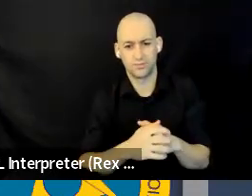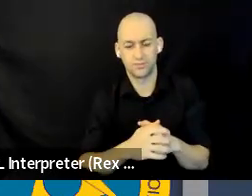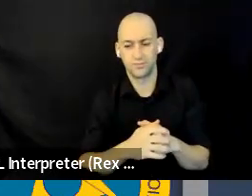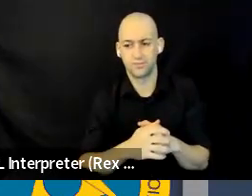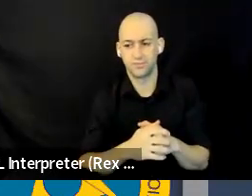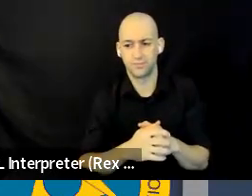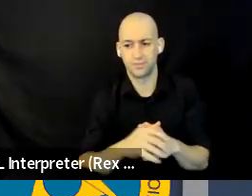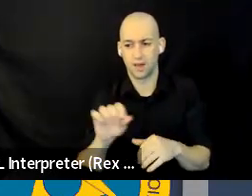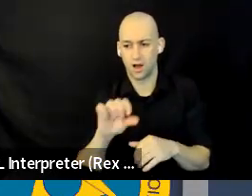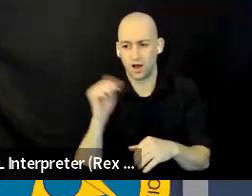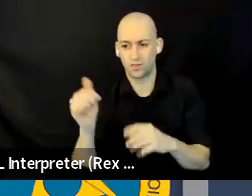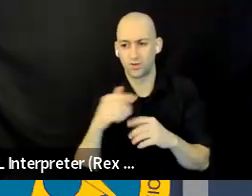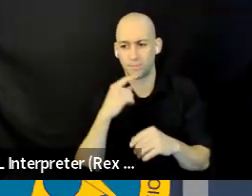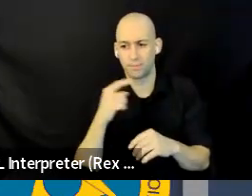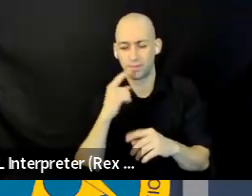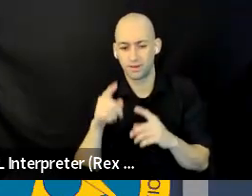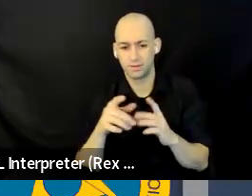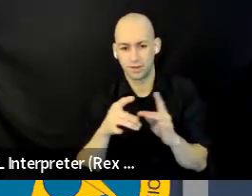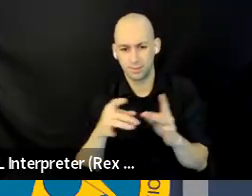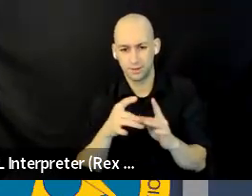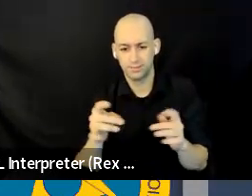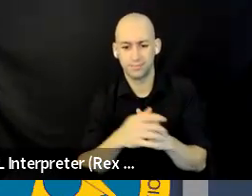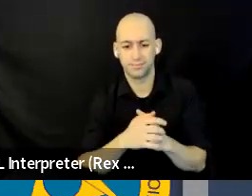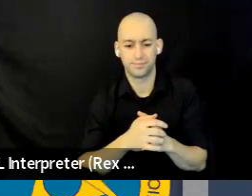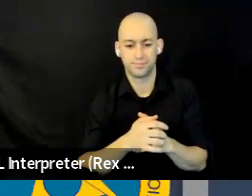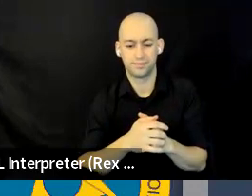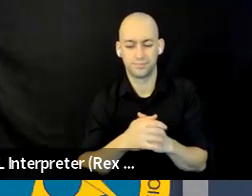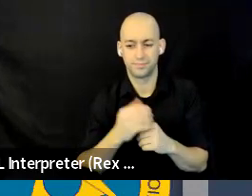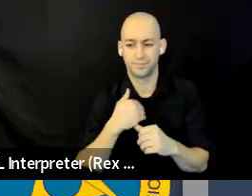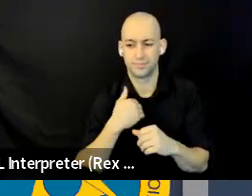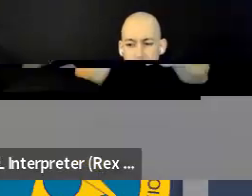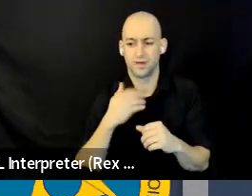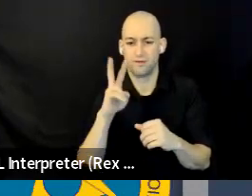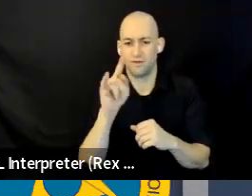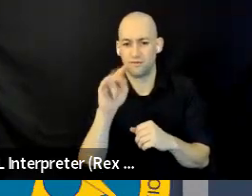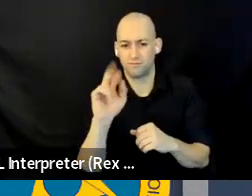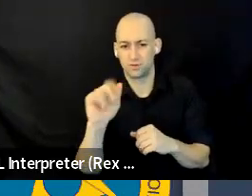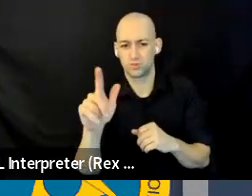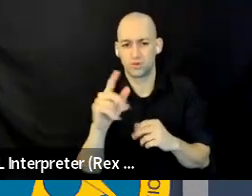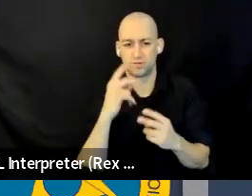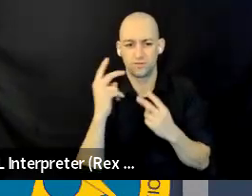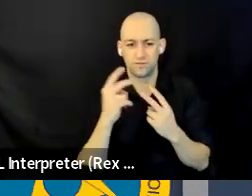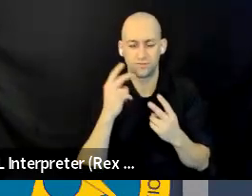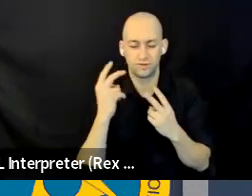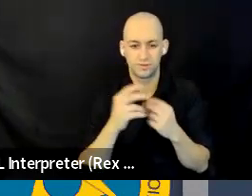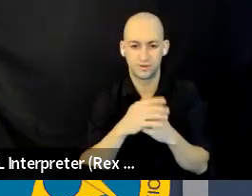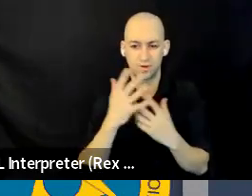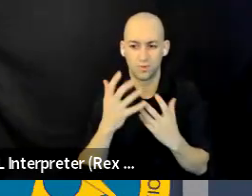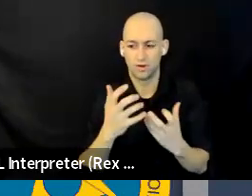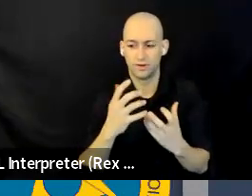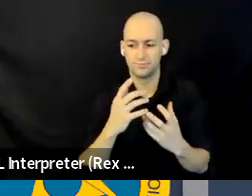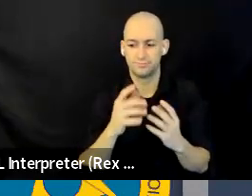Any other public comment? Yes, we do have a few virtual attendees looking to comment on this item. First, I'd like to call on Donald